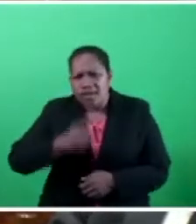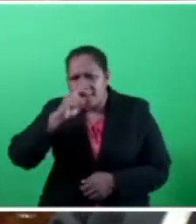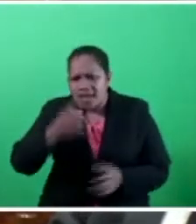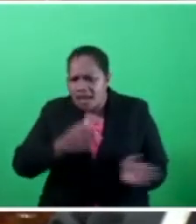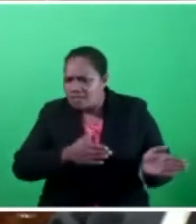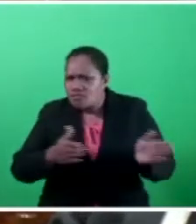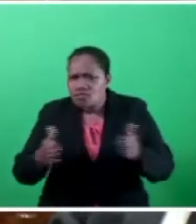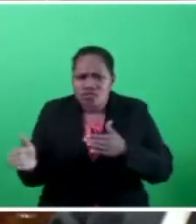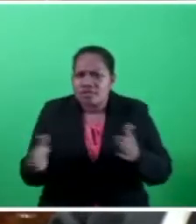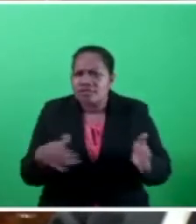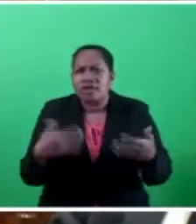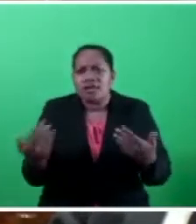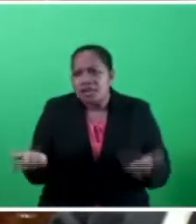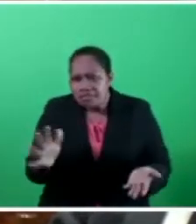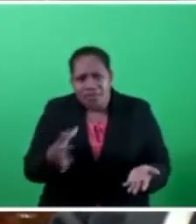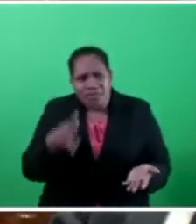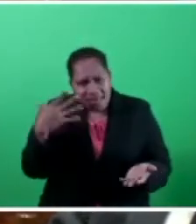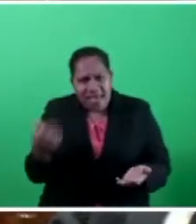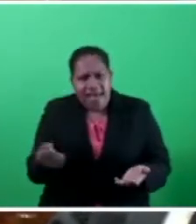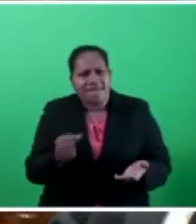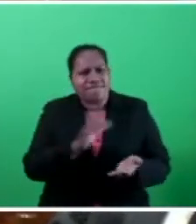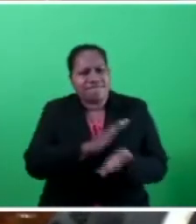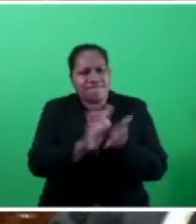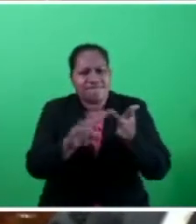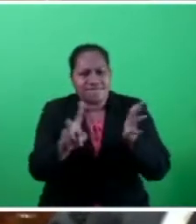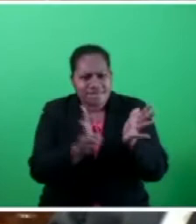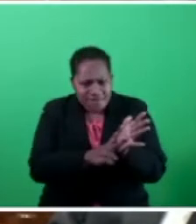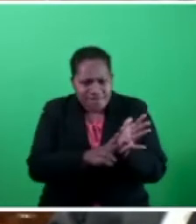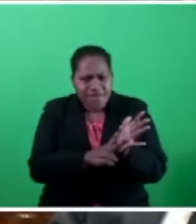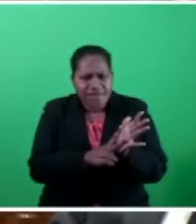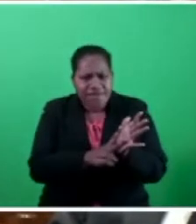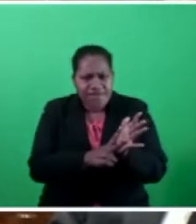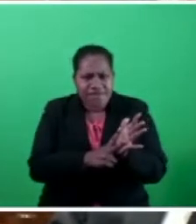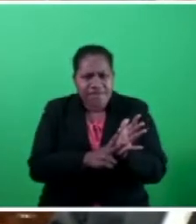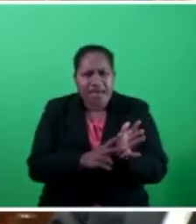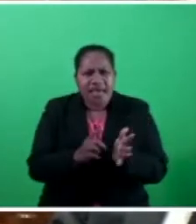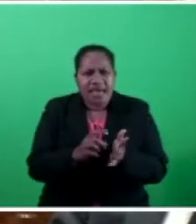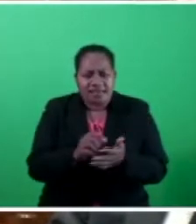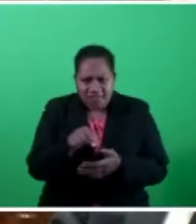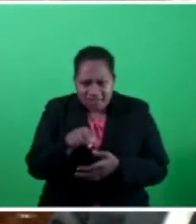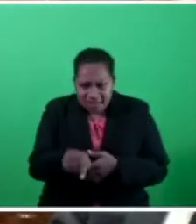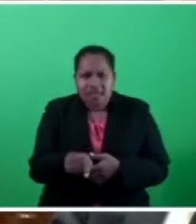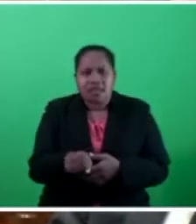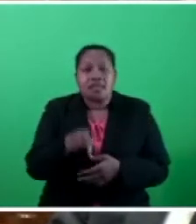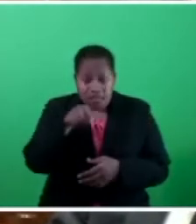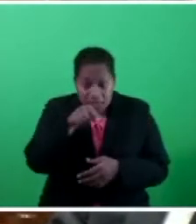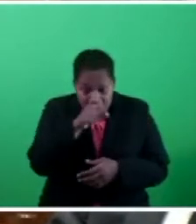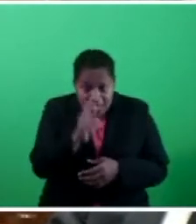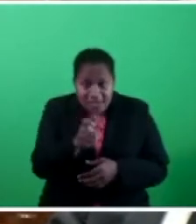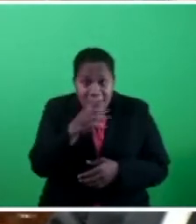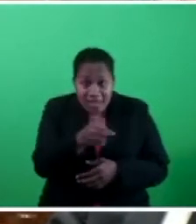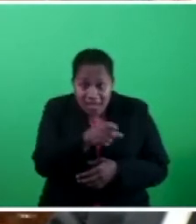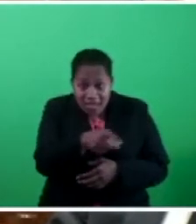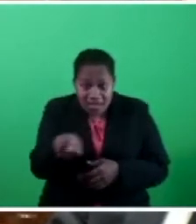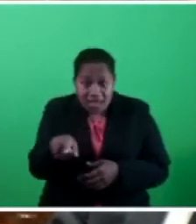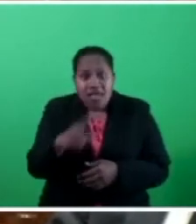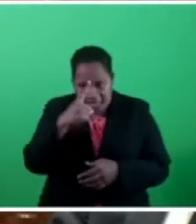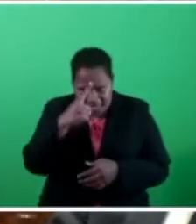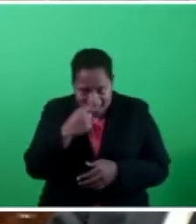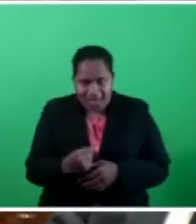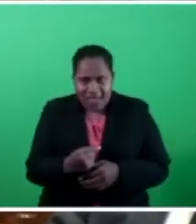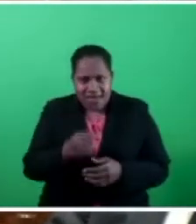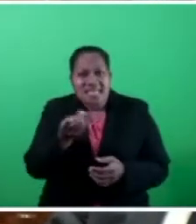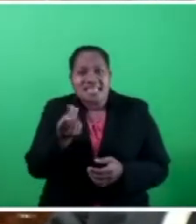have HIV and AIDS, for example. These conditions make them more vulnerable to getting the disease and the severe form of